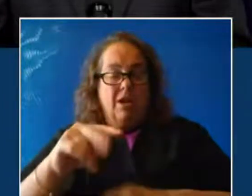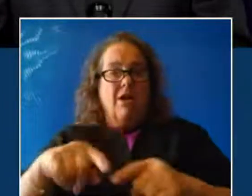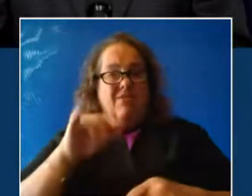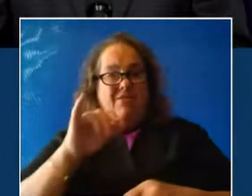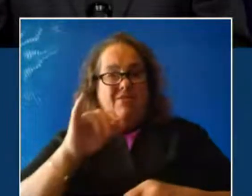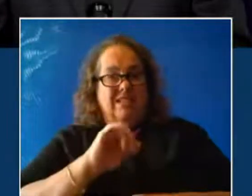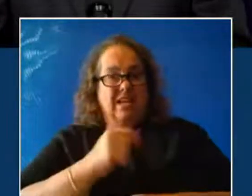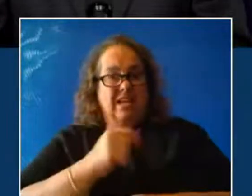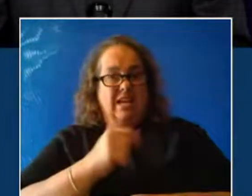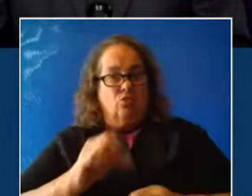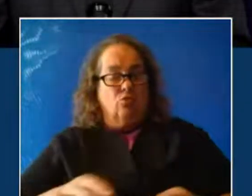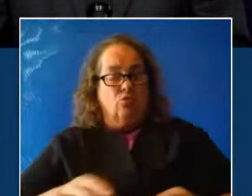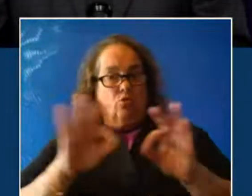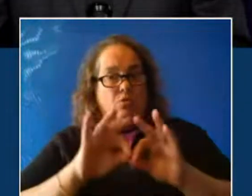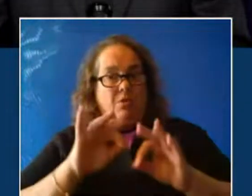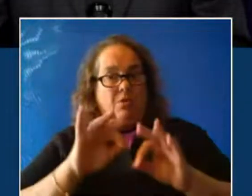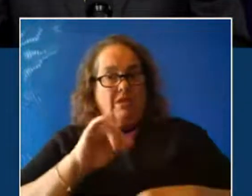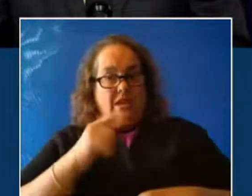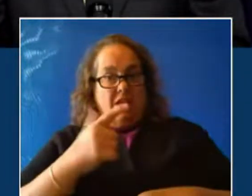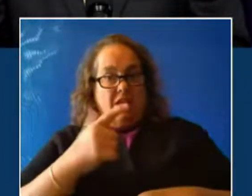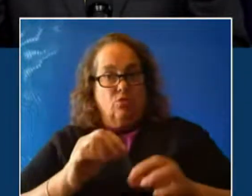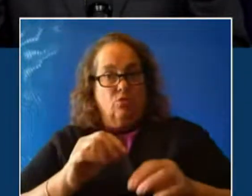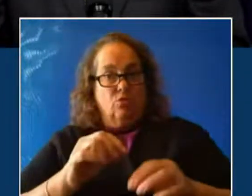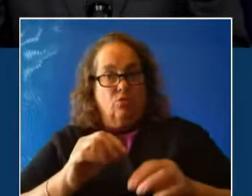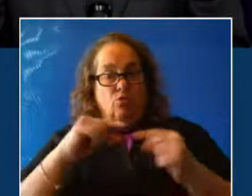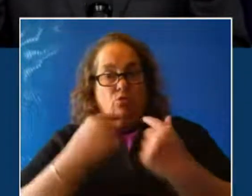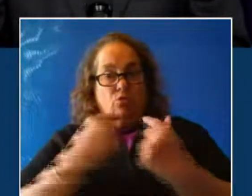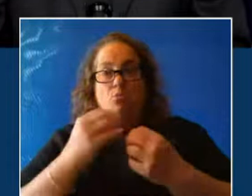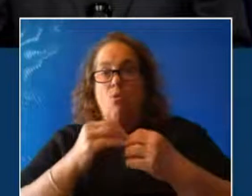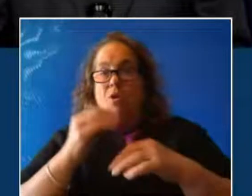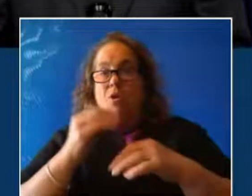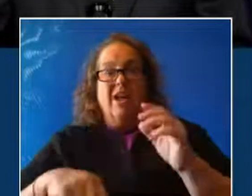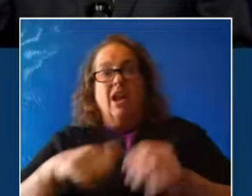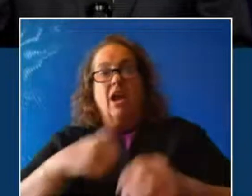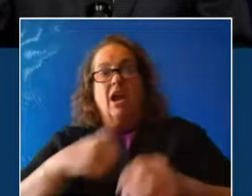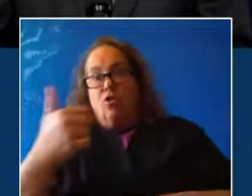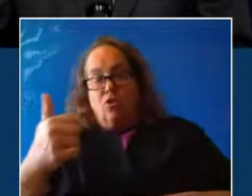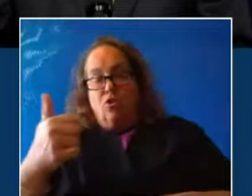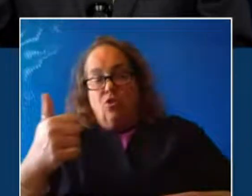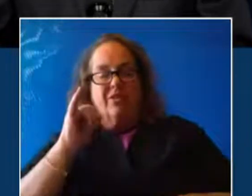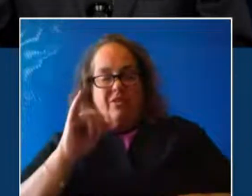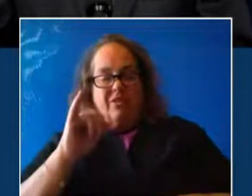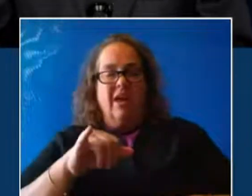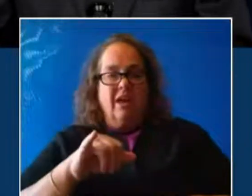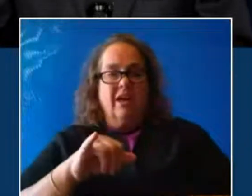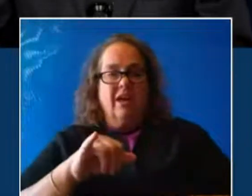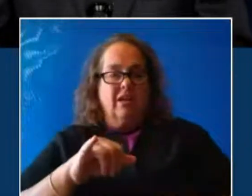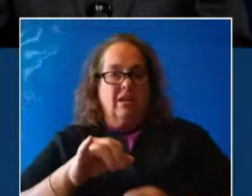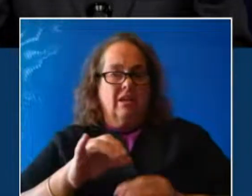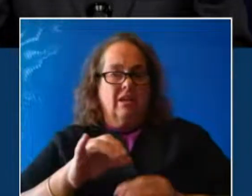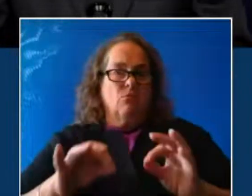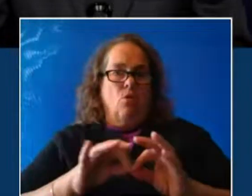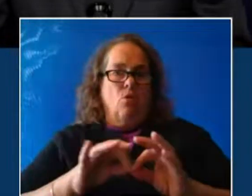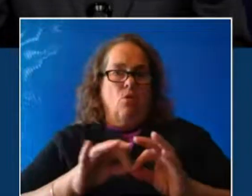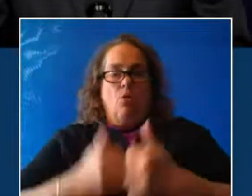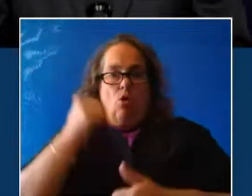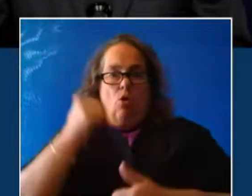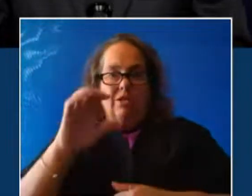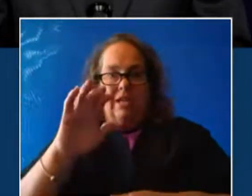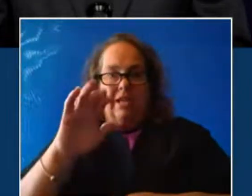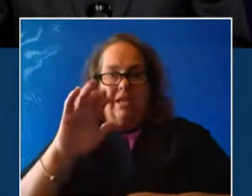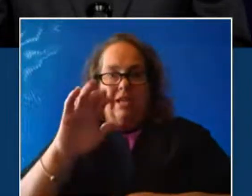age group that is making up the majority of cases each day. When we look at